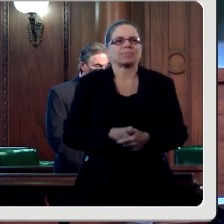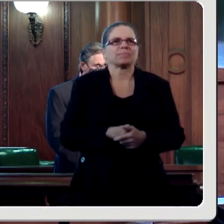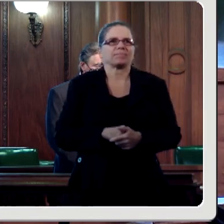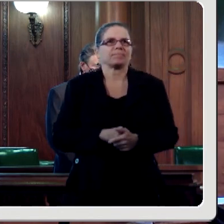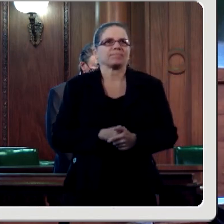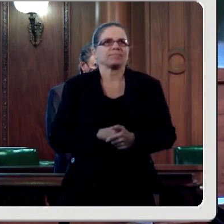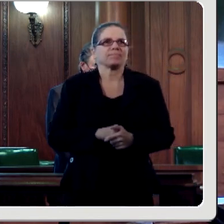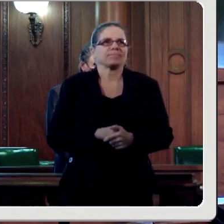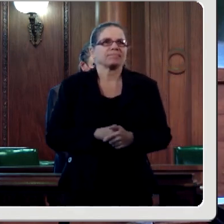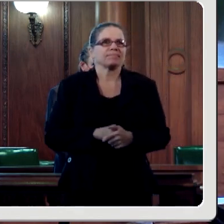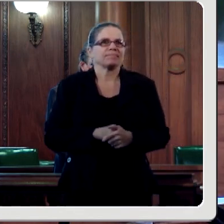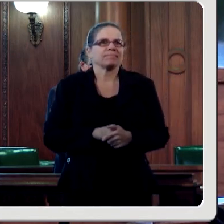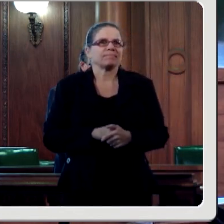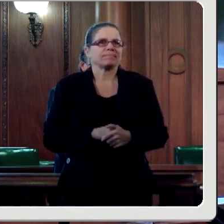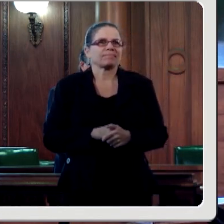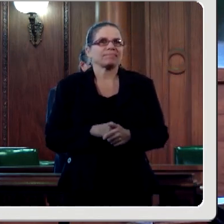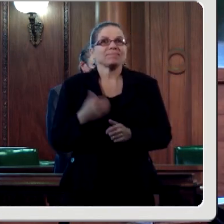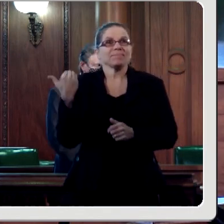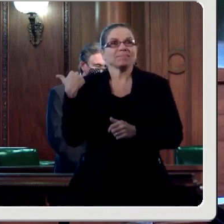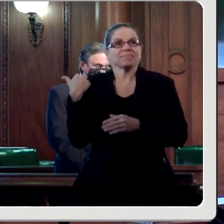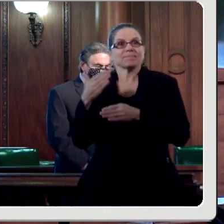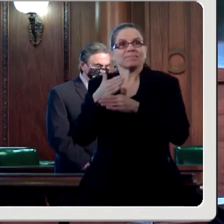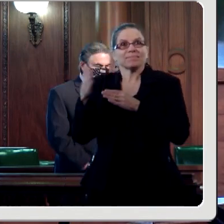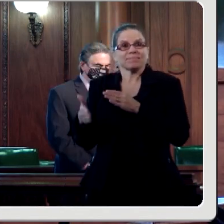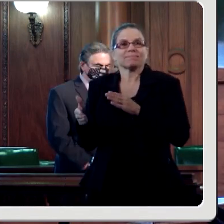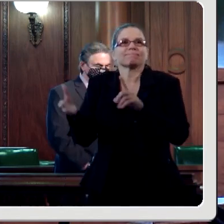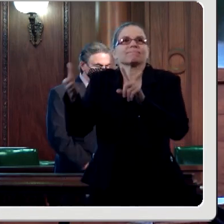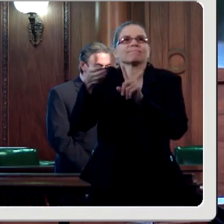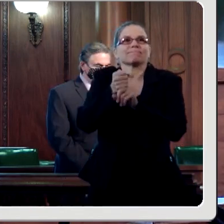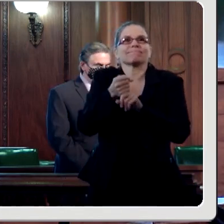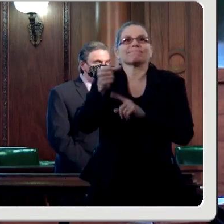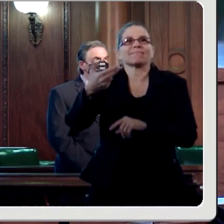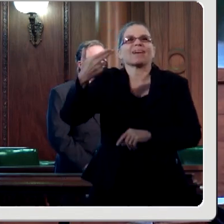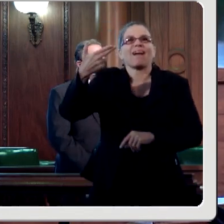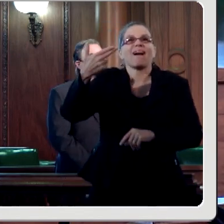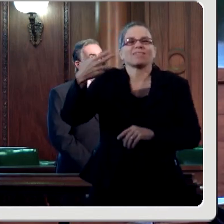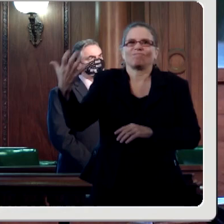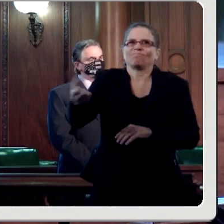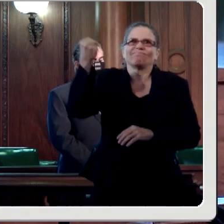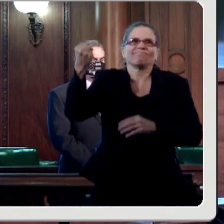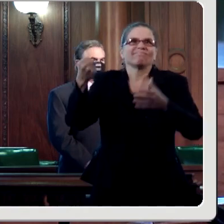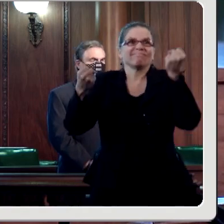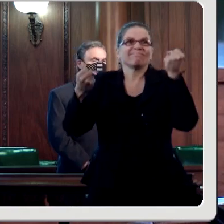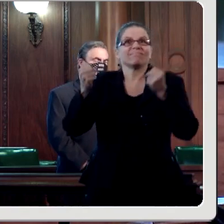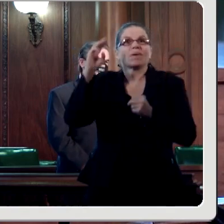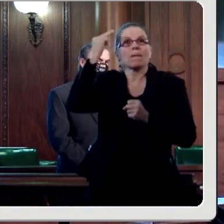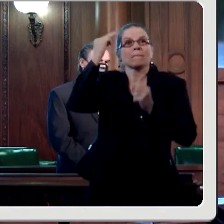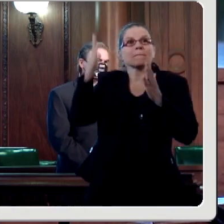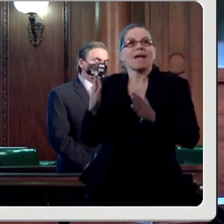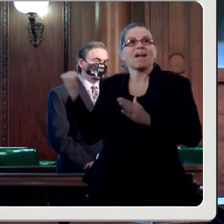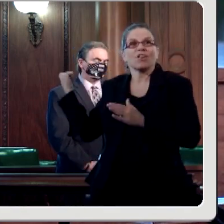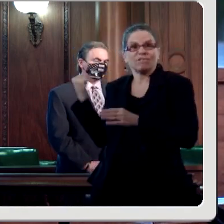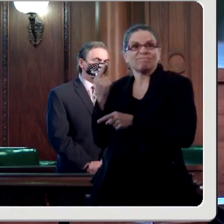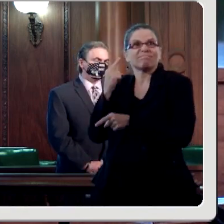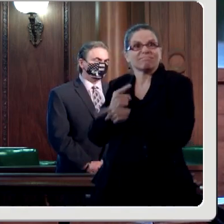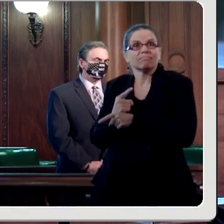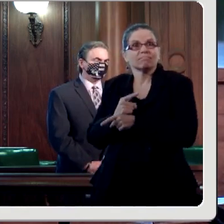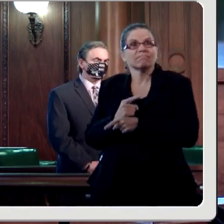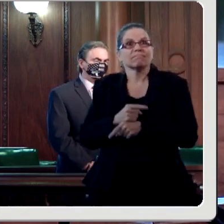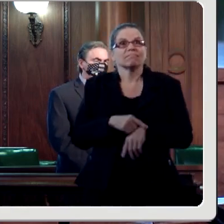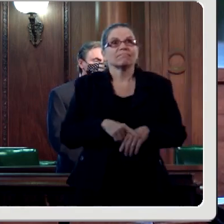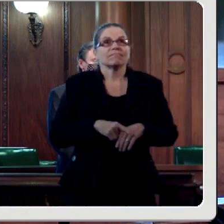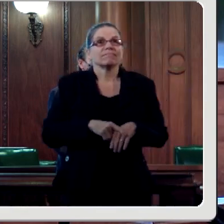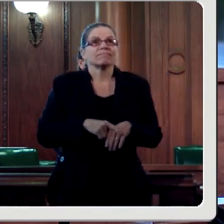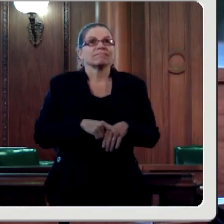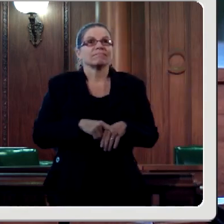are disturbing because, again, these people are repeat offenders. Mr. Gregory Critchlow, who we've arrested twice